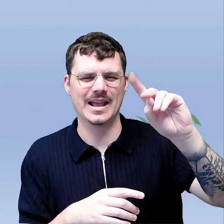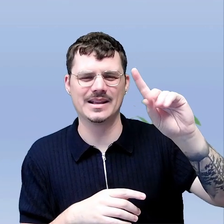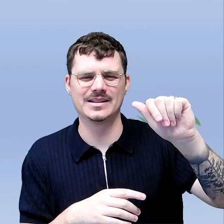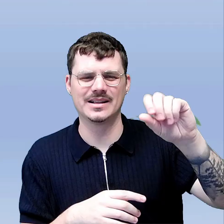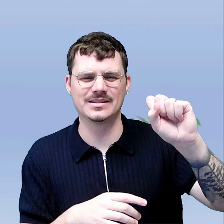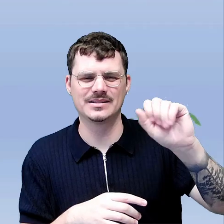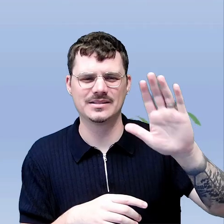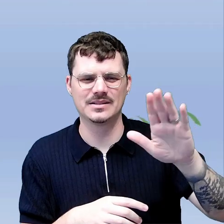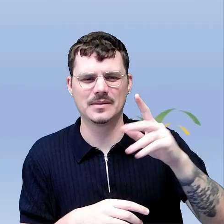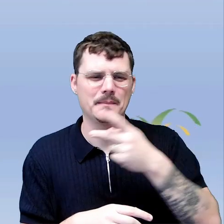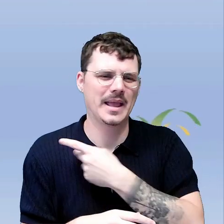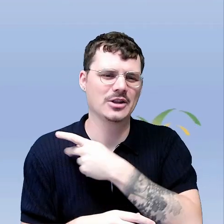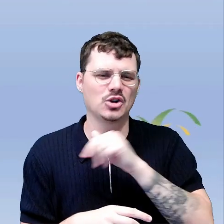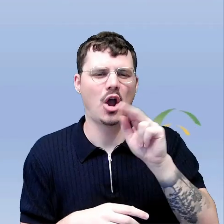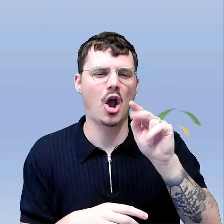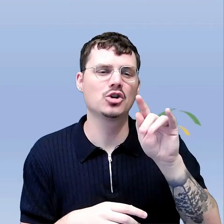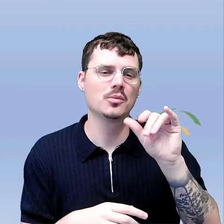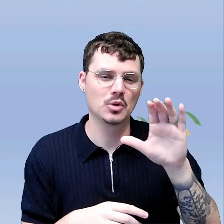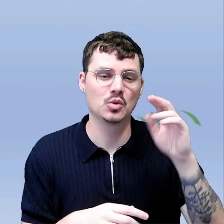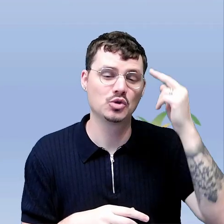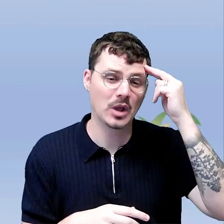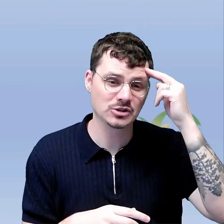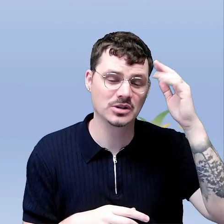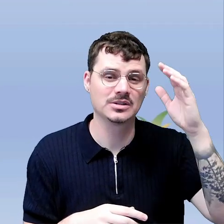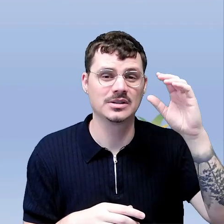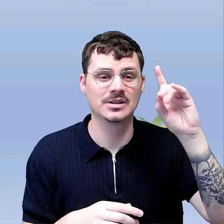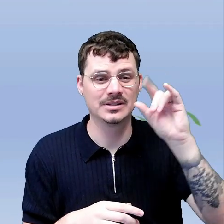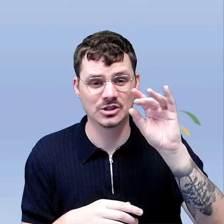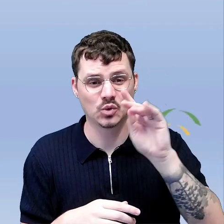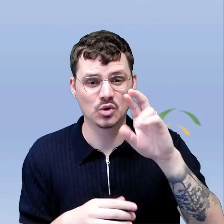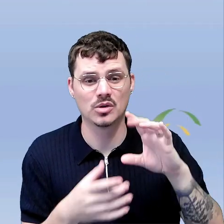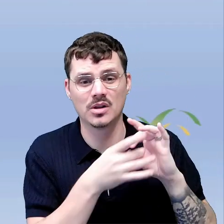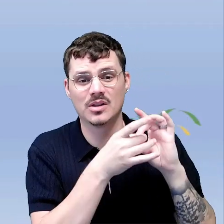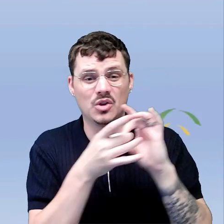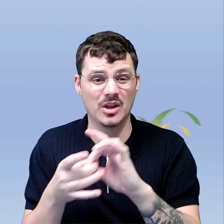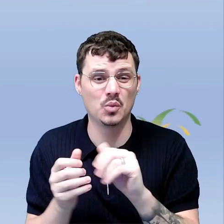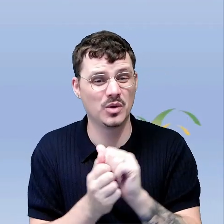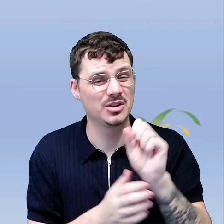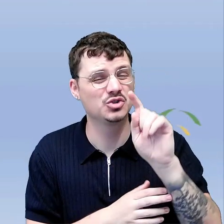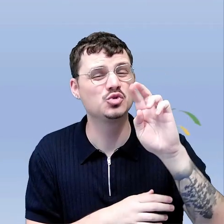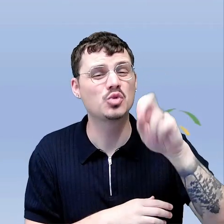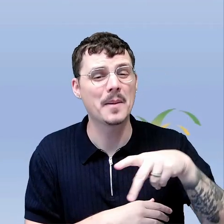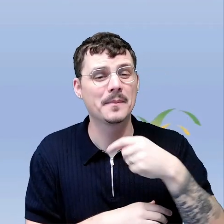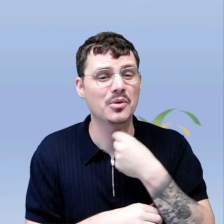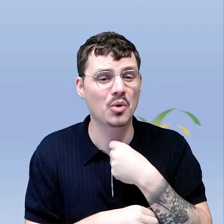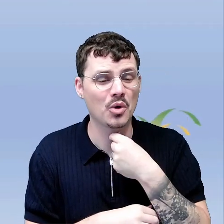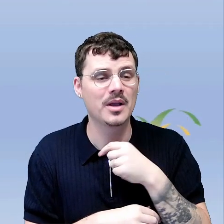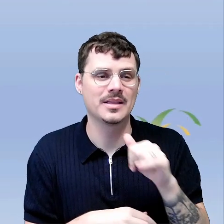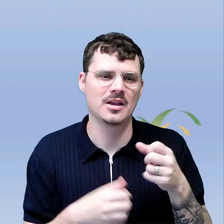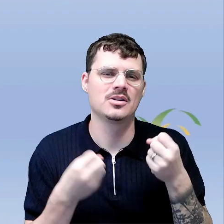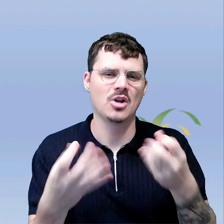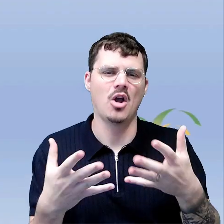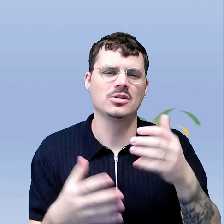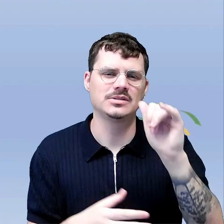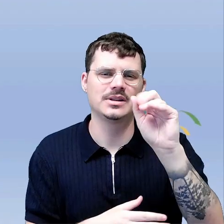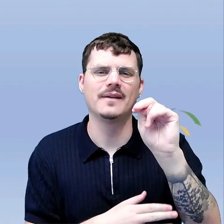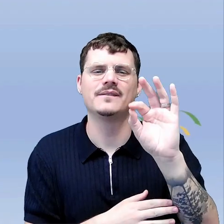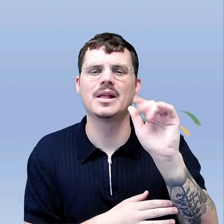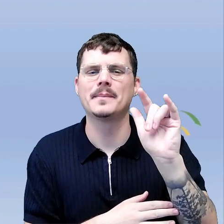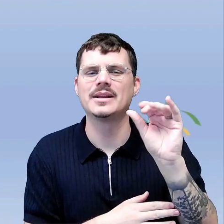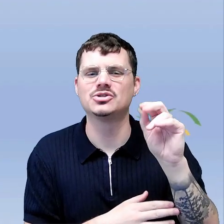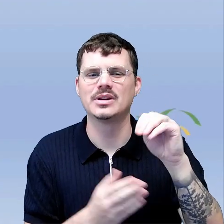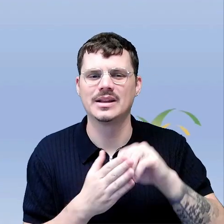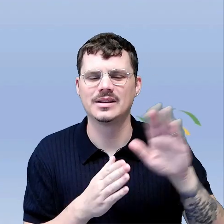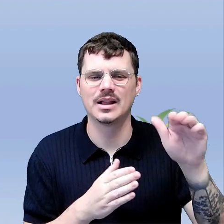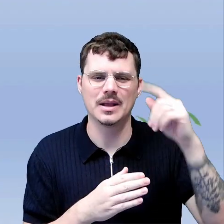pediatric autoimmune neuropsychiatric disorder associated with strep that was causing inflammation in